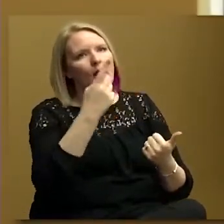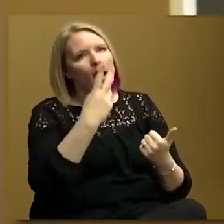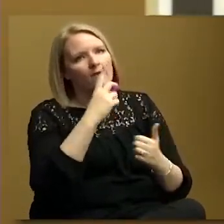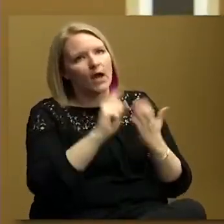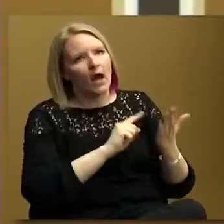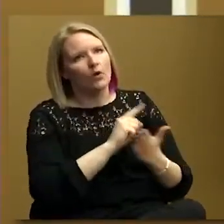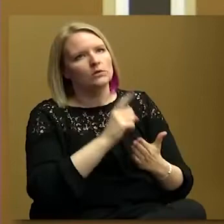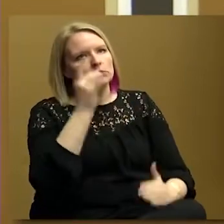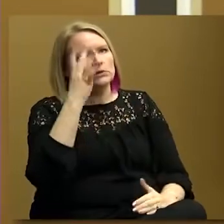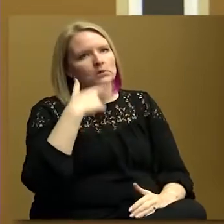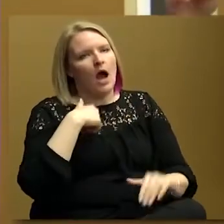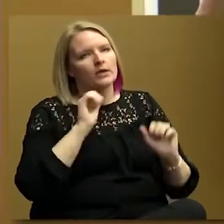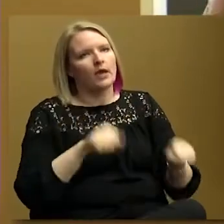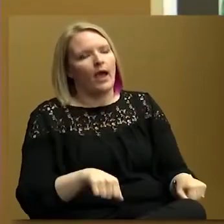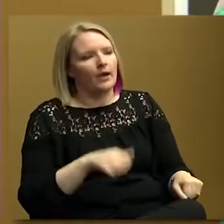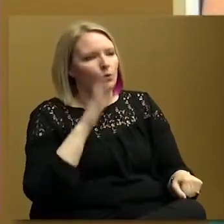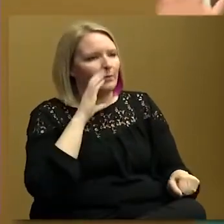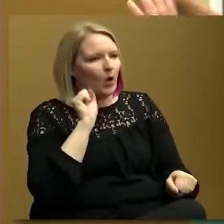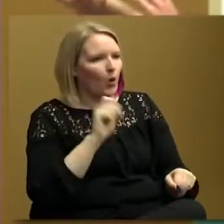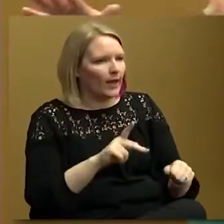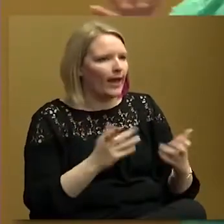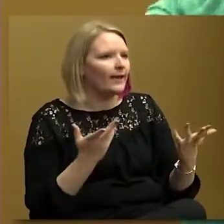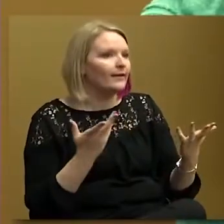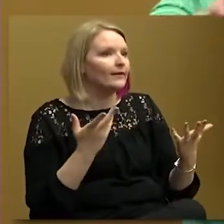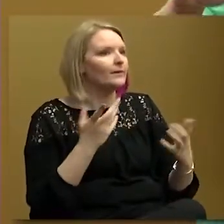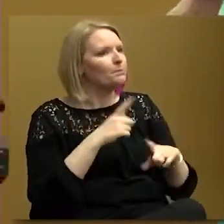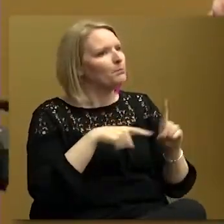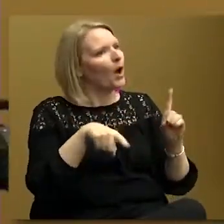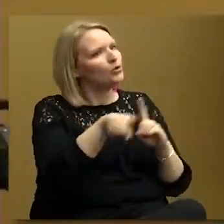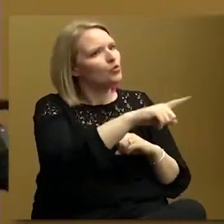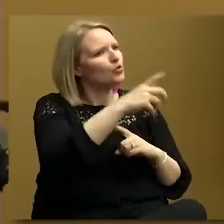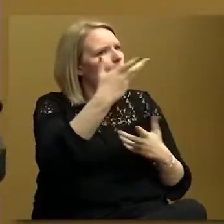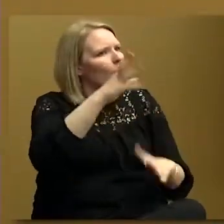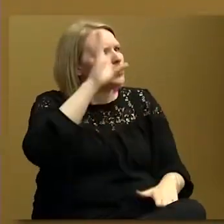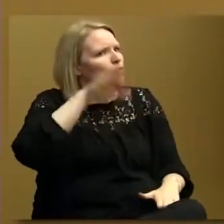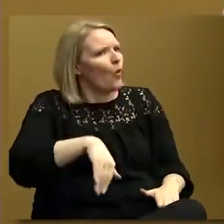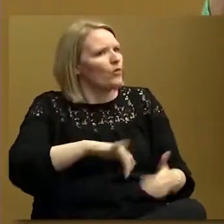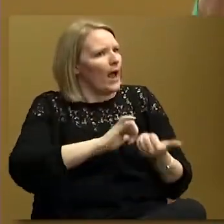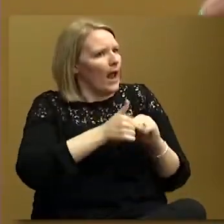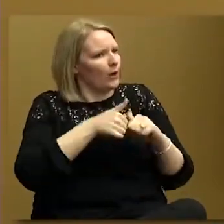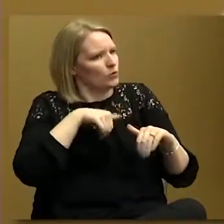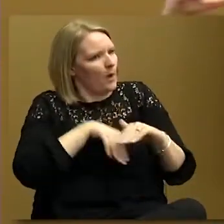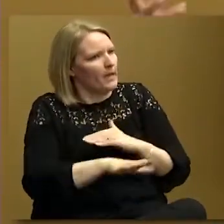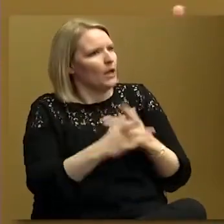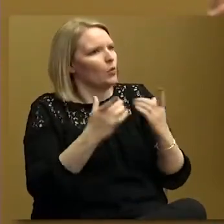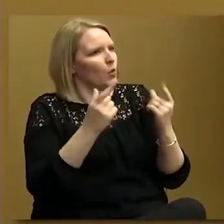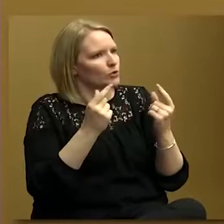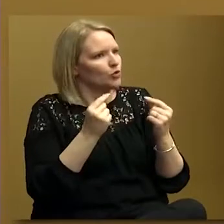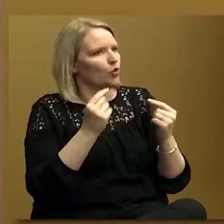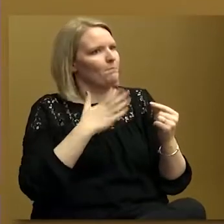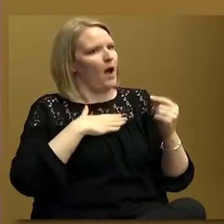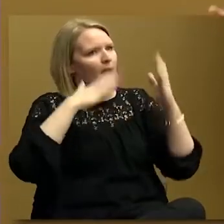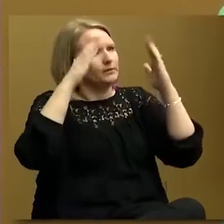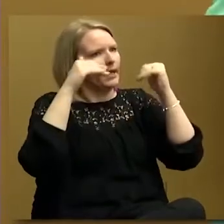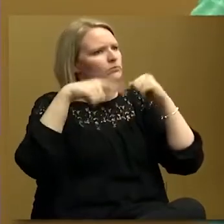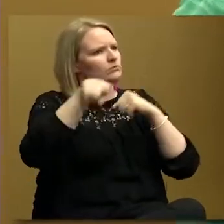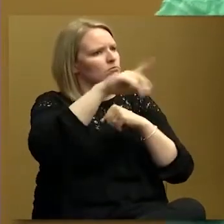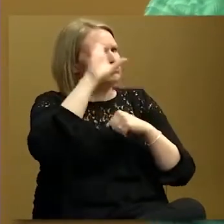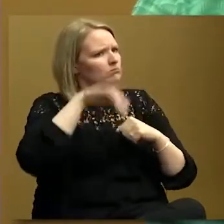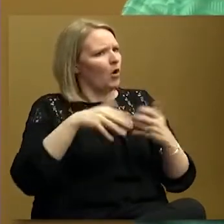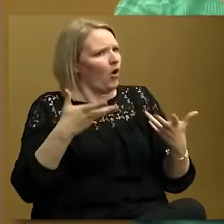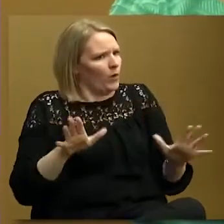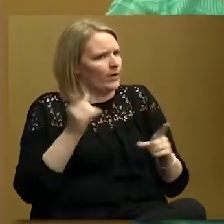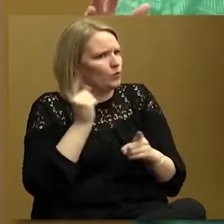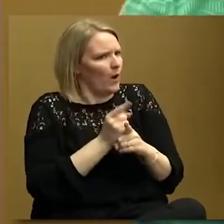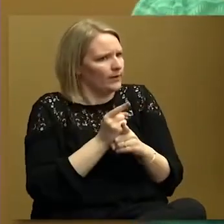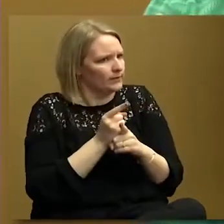can do this. You know, it'll be all right. But you knew how you were going to perform and what was expected of you today,